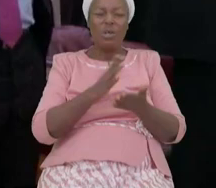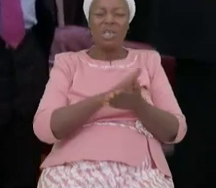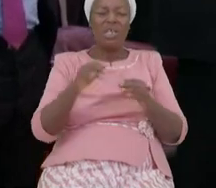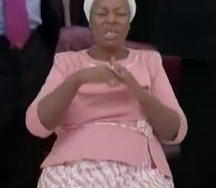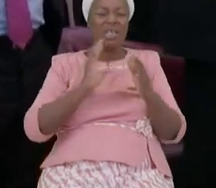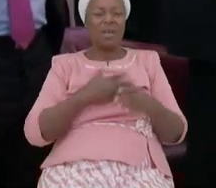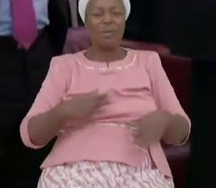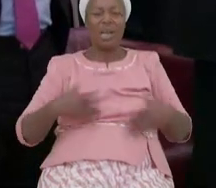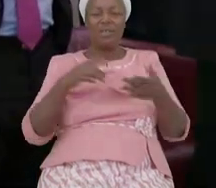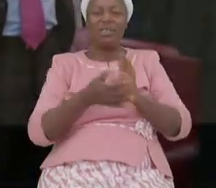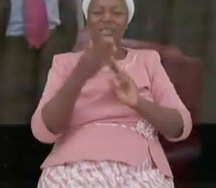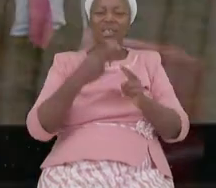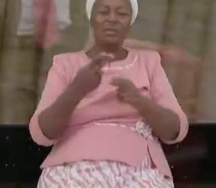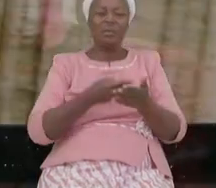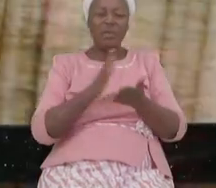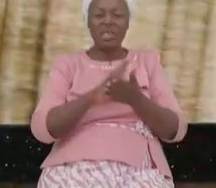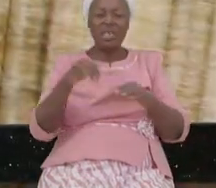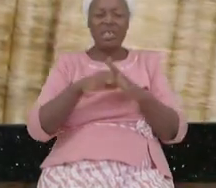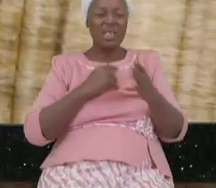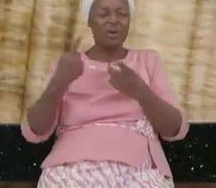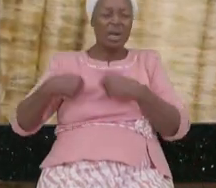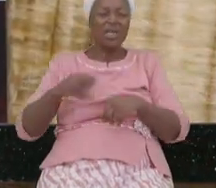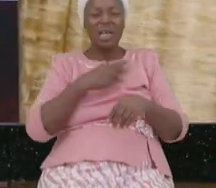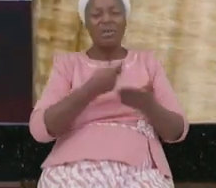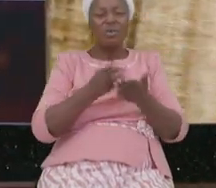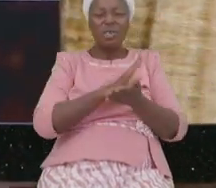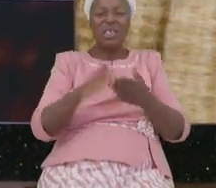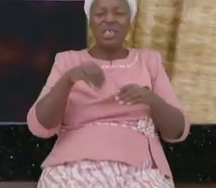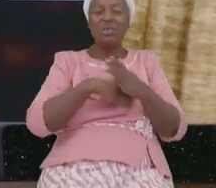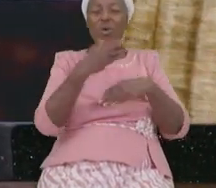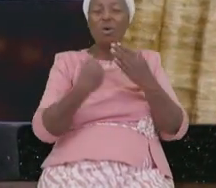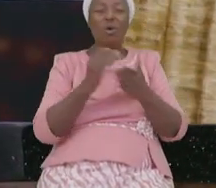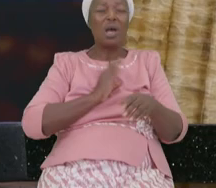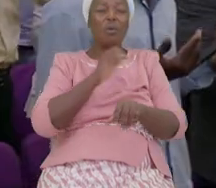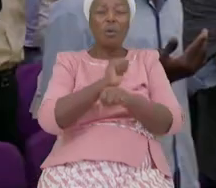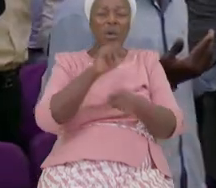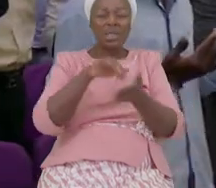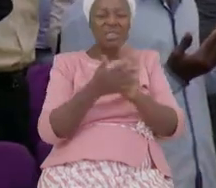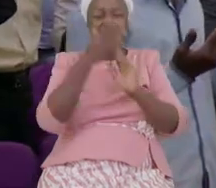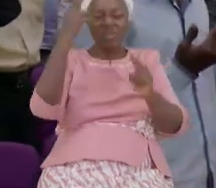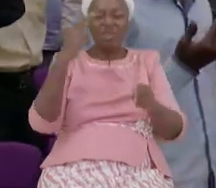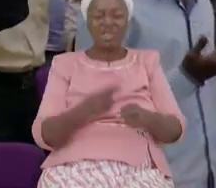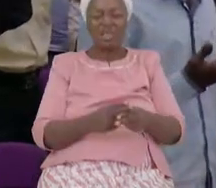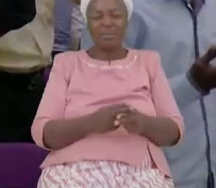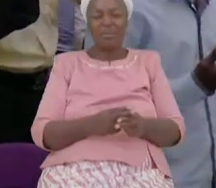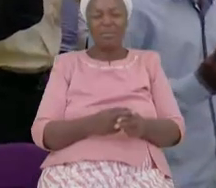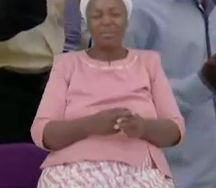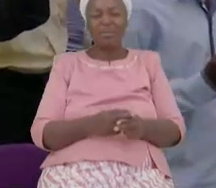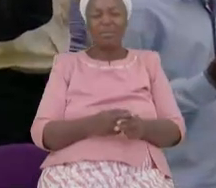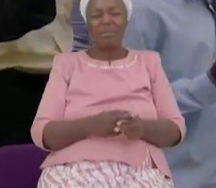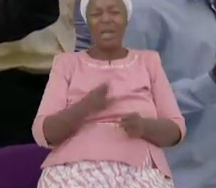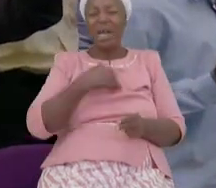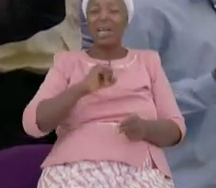lives. Holiness in our heart. Holiness in all our endeavors in Jesus' name. Amen. And